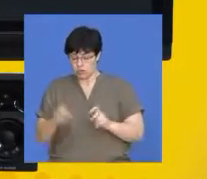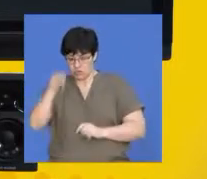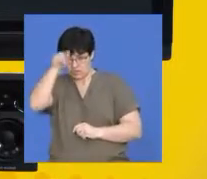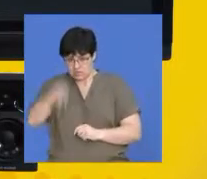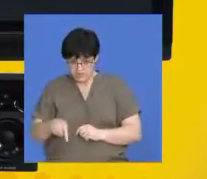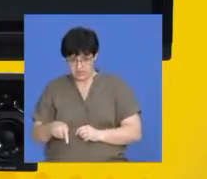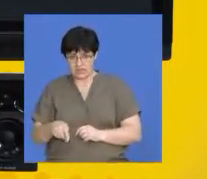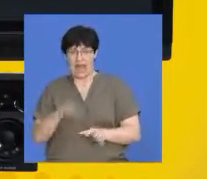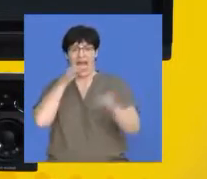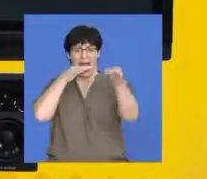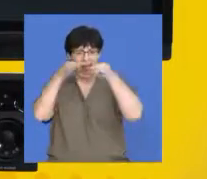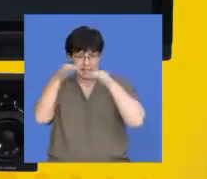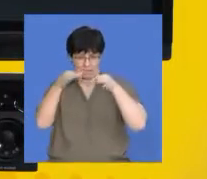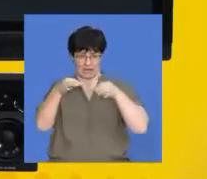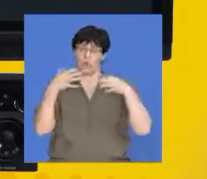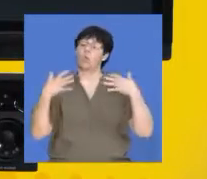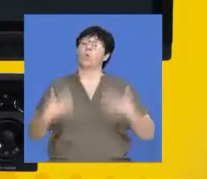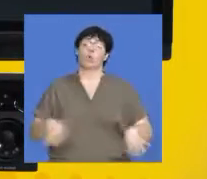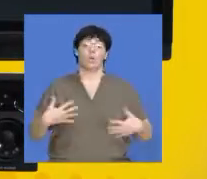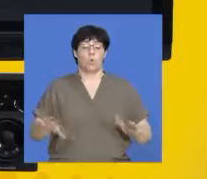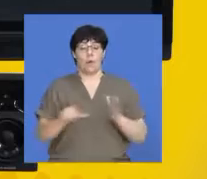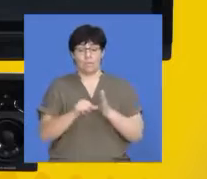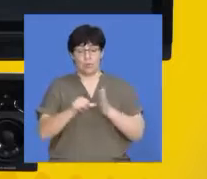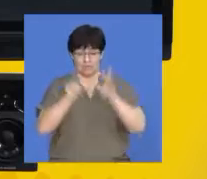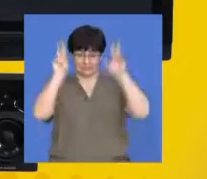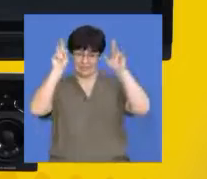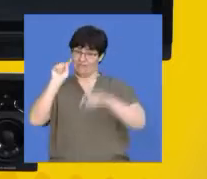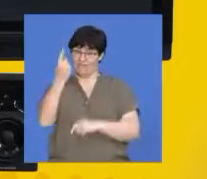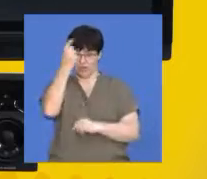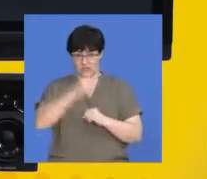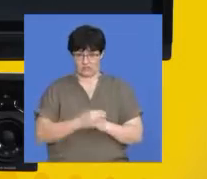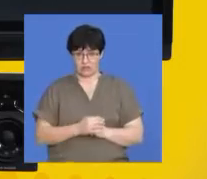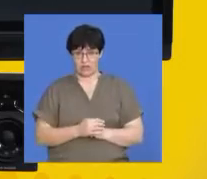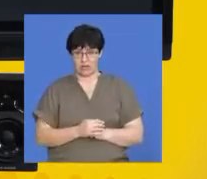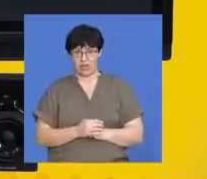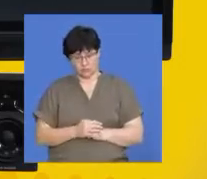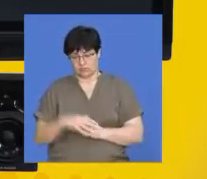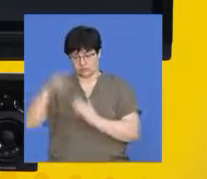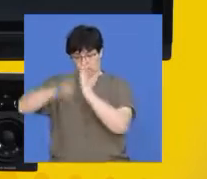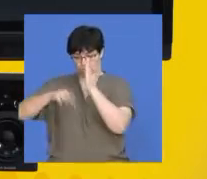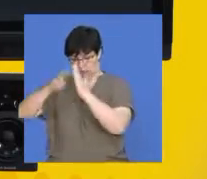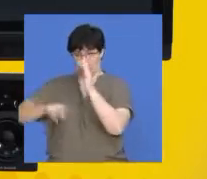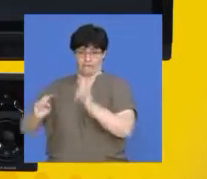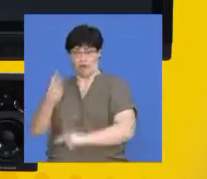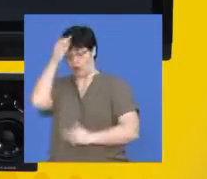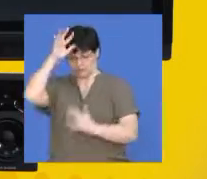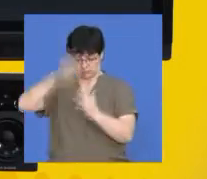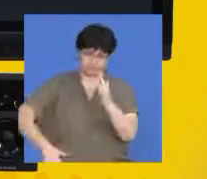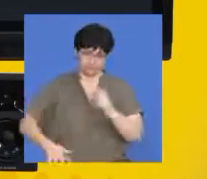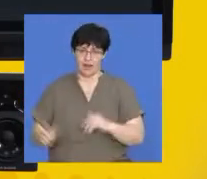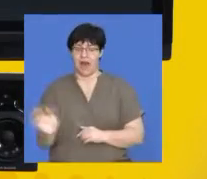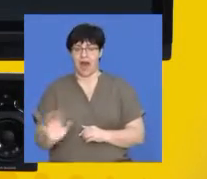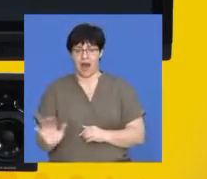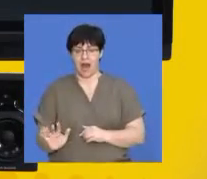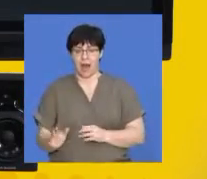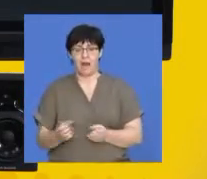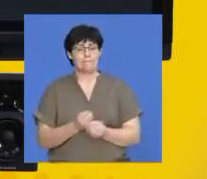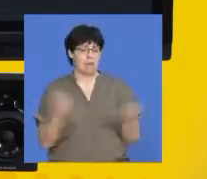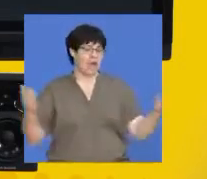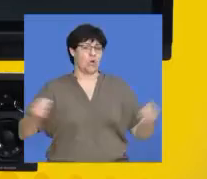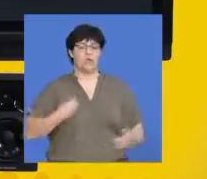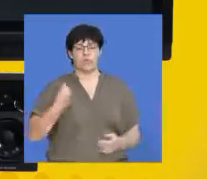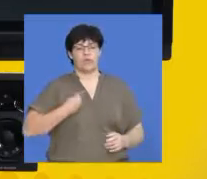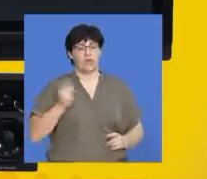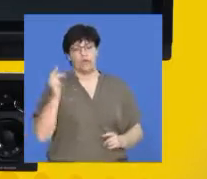source. It is very important to read that first. Don't just go straight to the source, because I know that a lot of young people